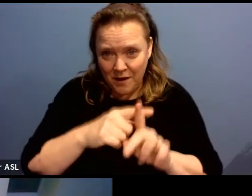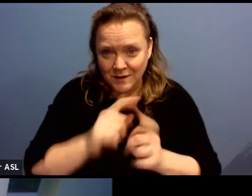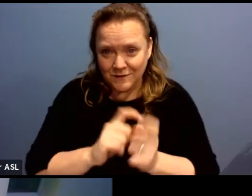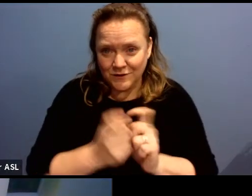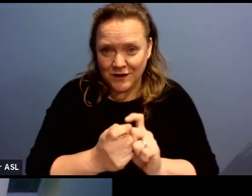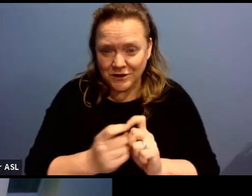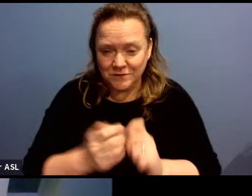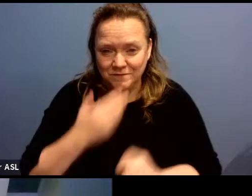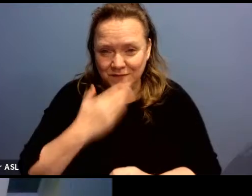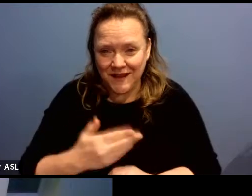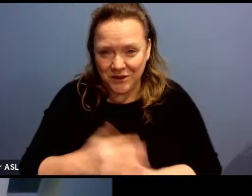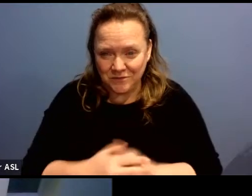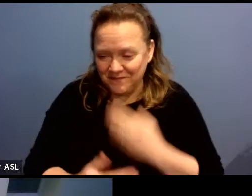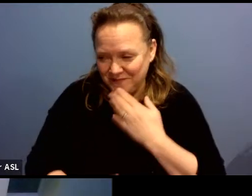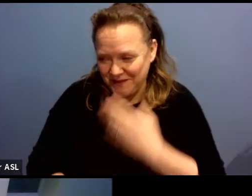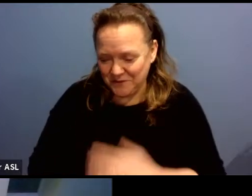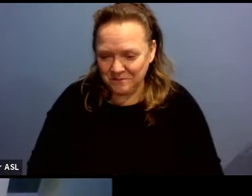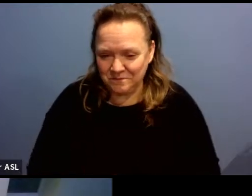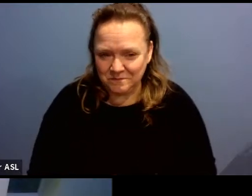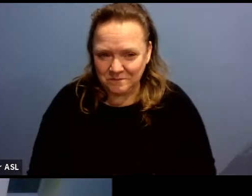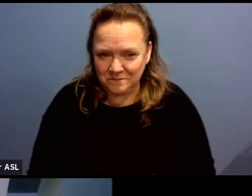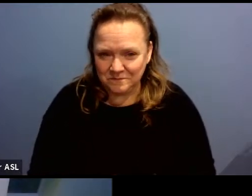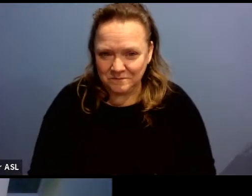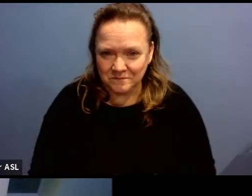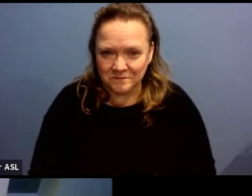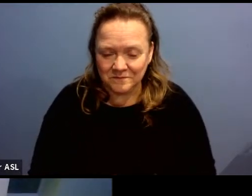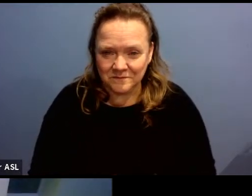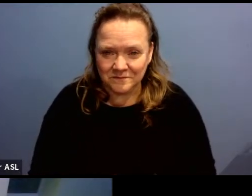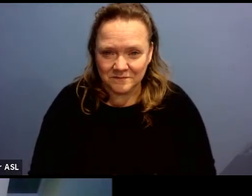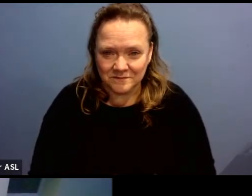You're welcome. Thank you very much.